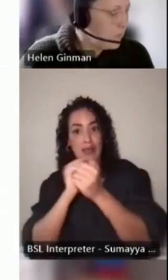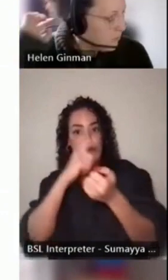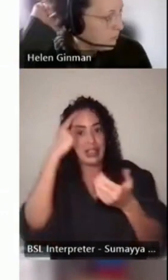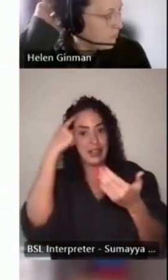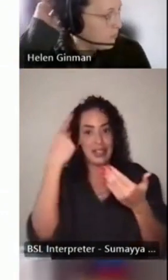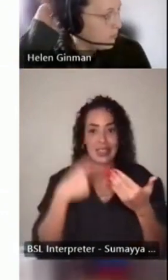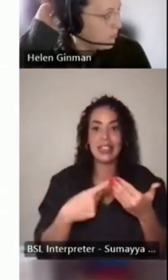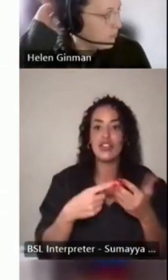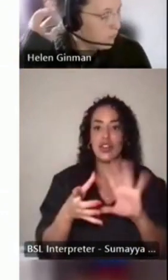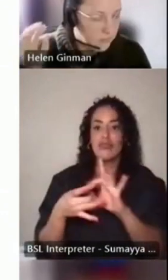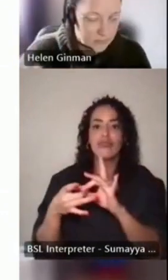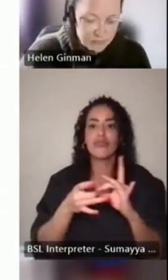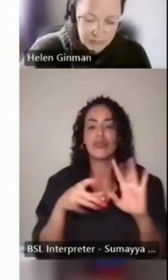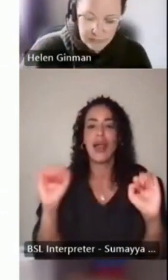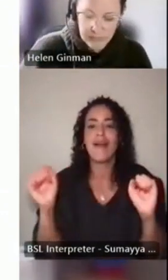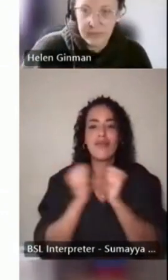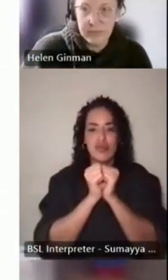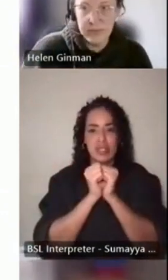together.